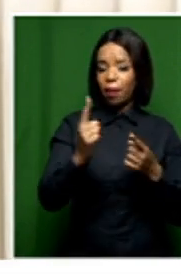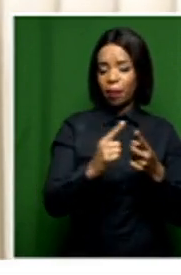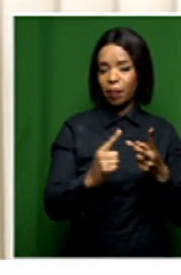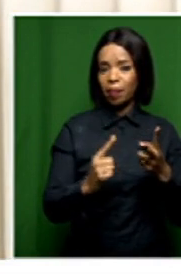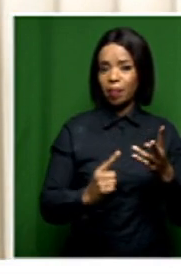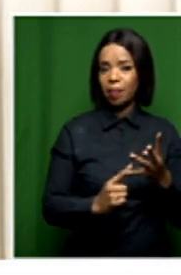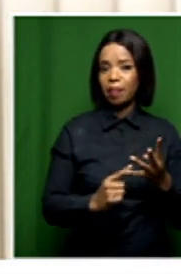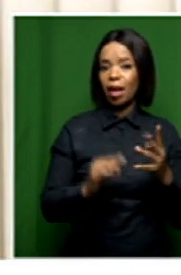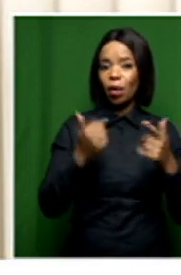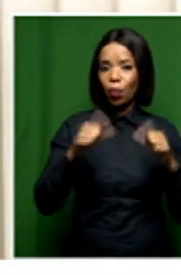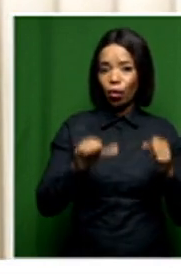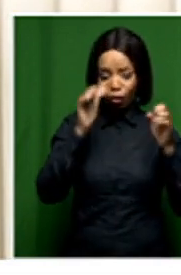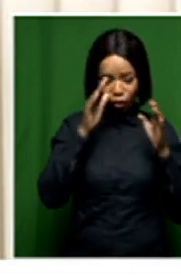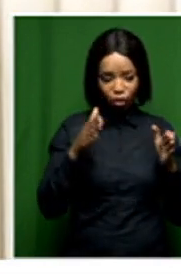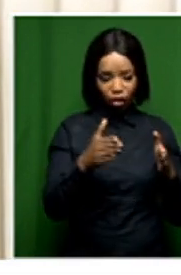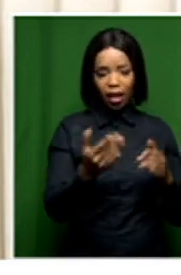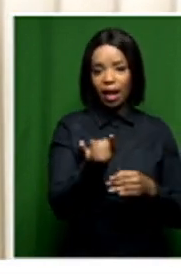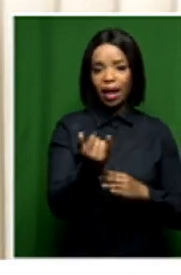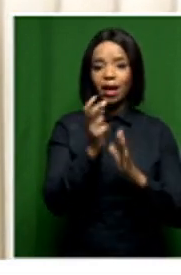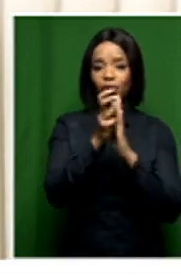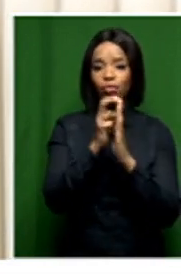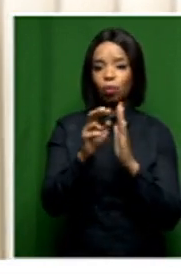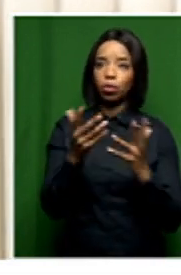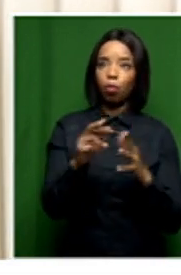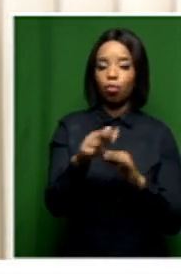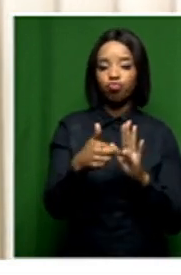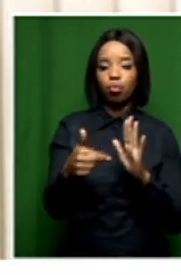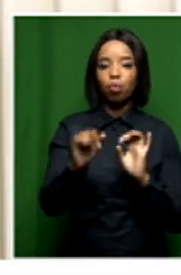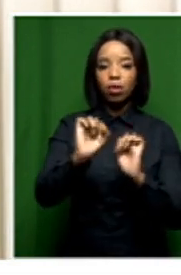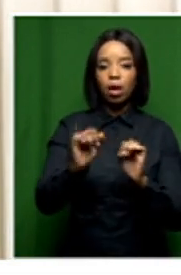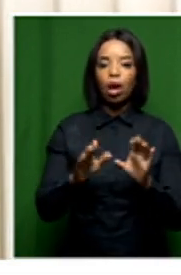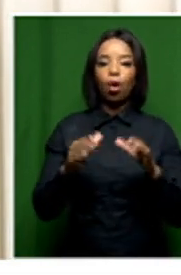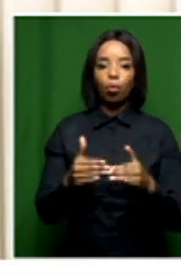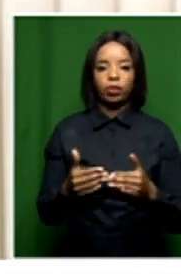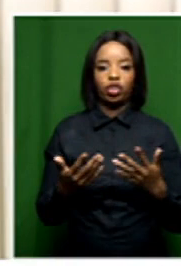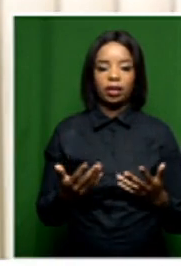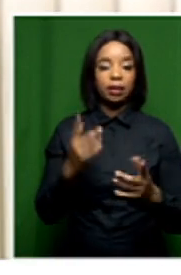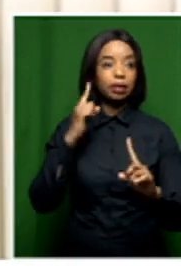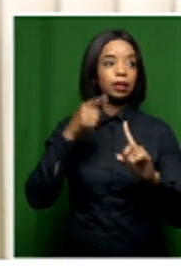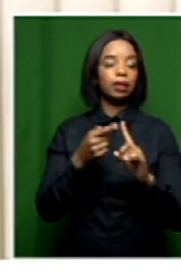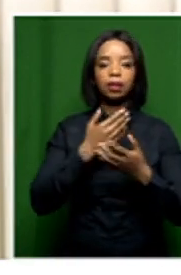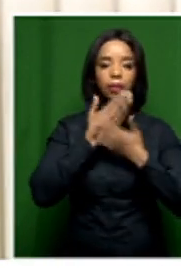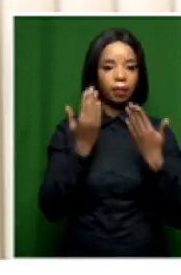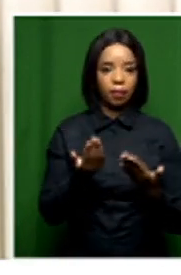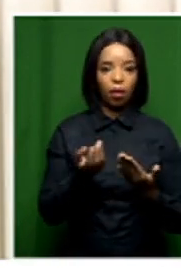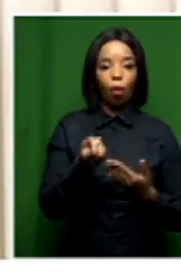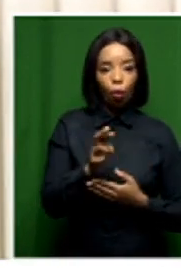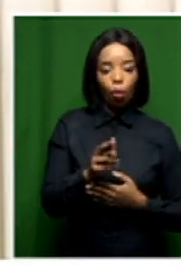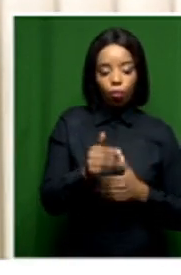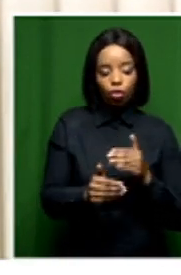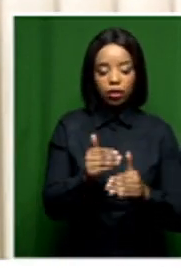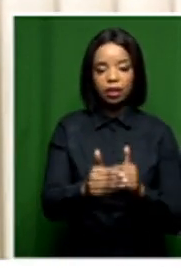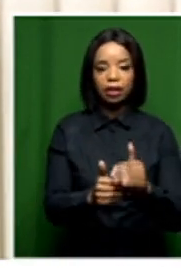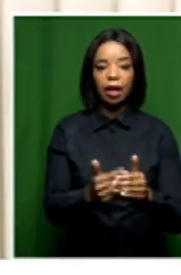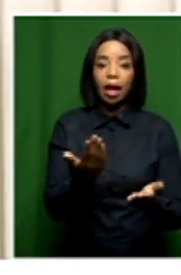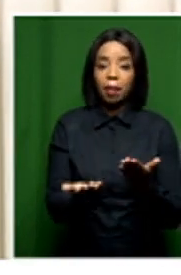in terms of the roles of the commission and its intention, or procedurally, as in this case, Mr. Arthur Fraser will then say, if we had